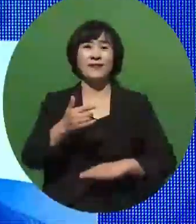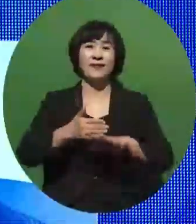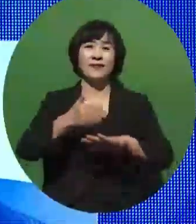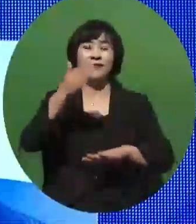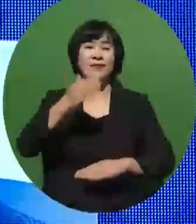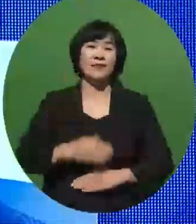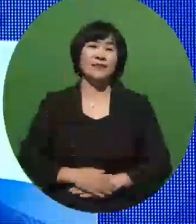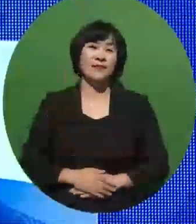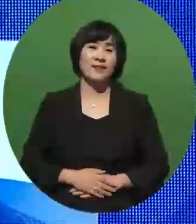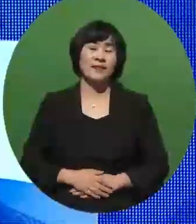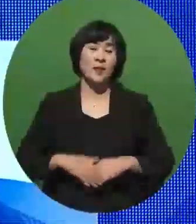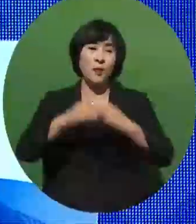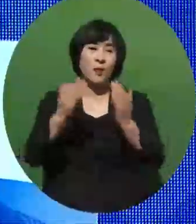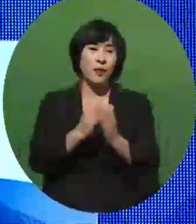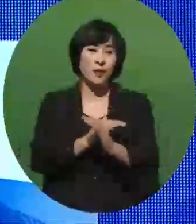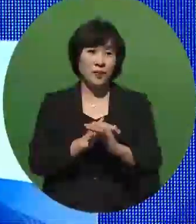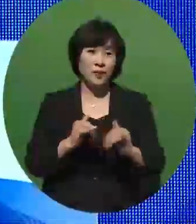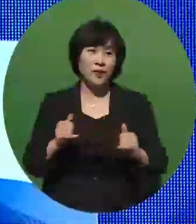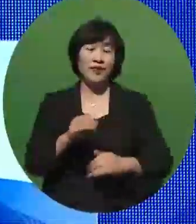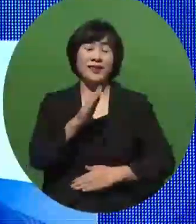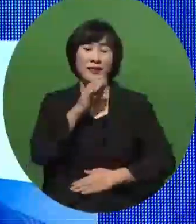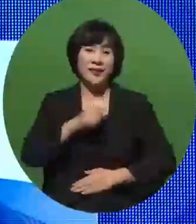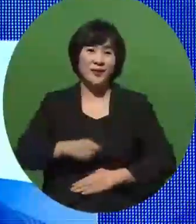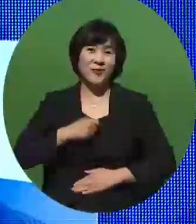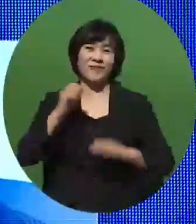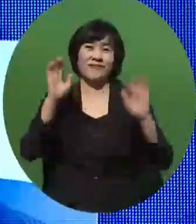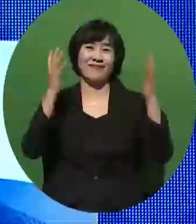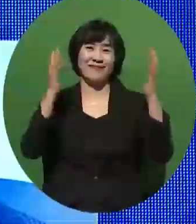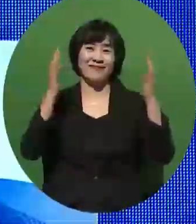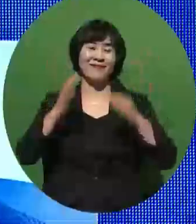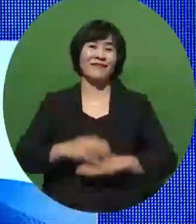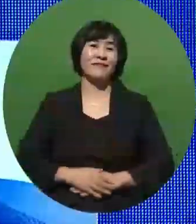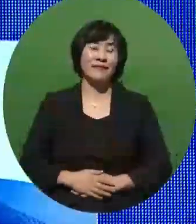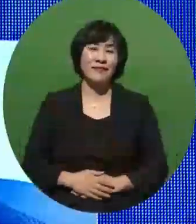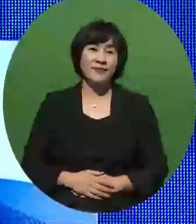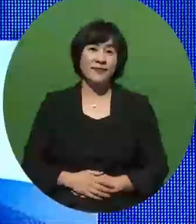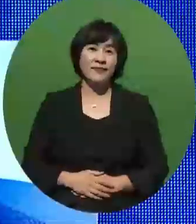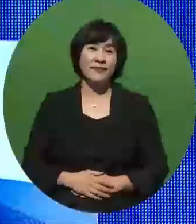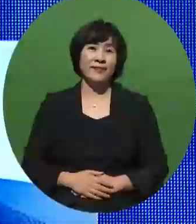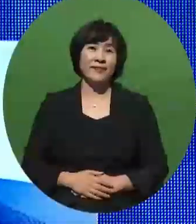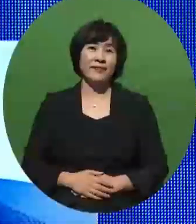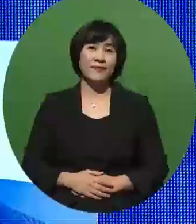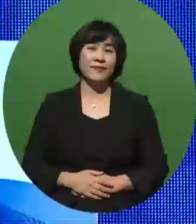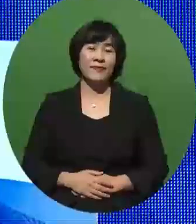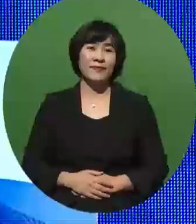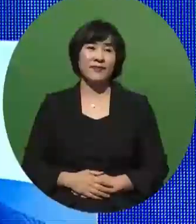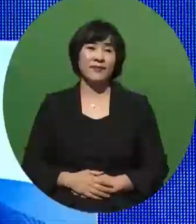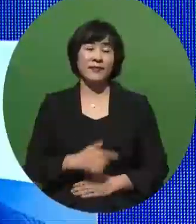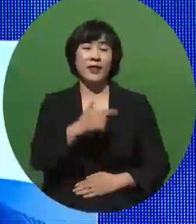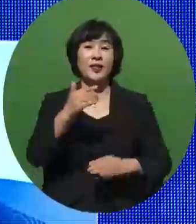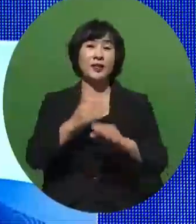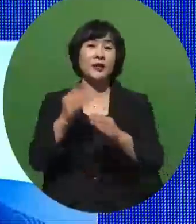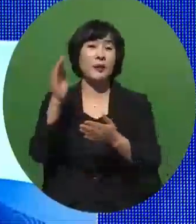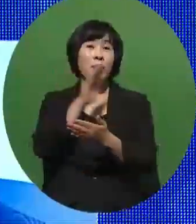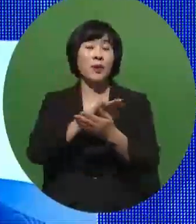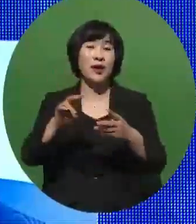I would like to welcome all of you who traveled far from home and abroad.